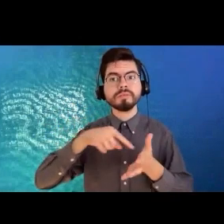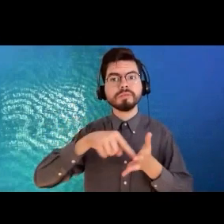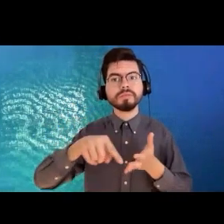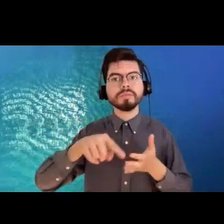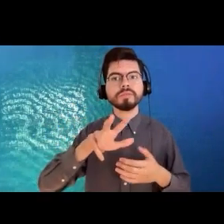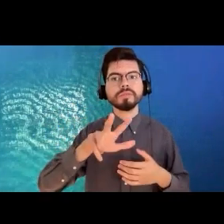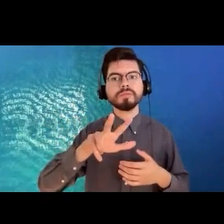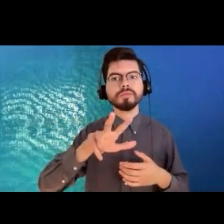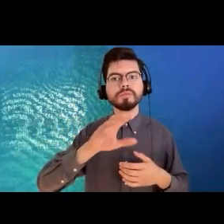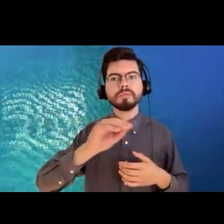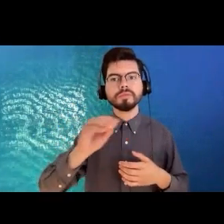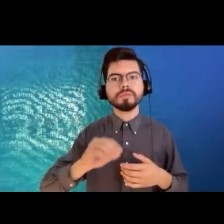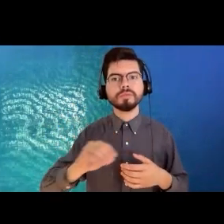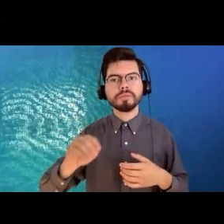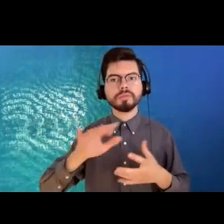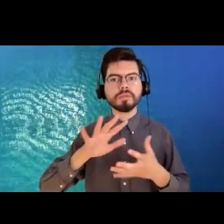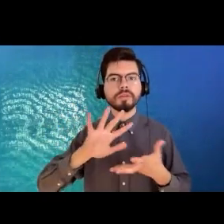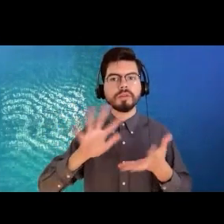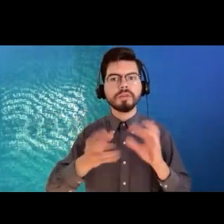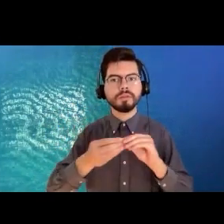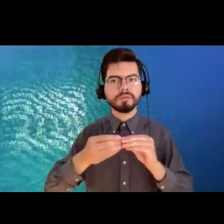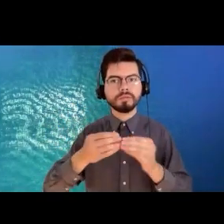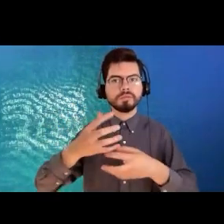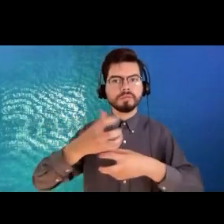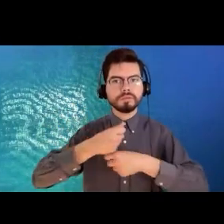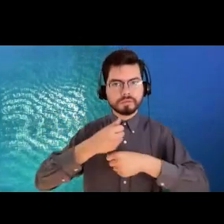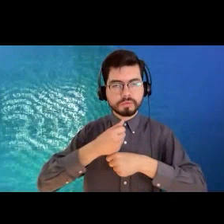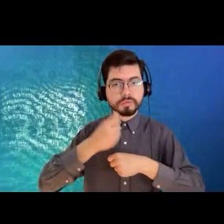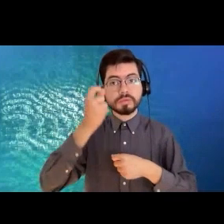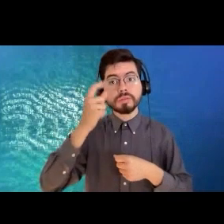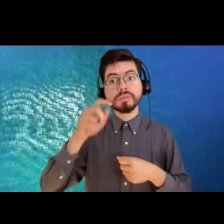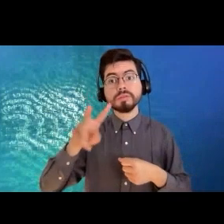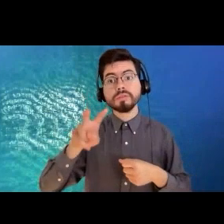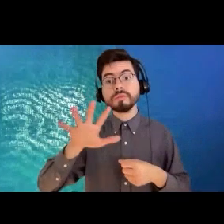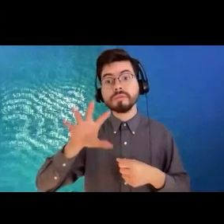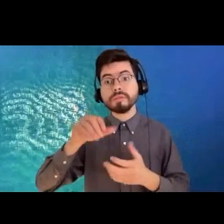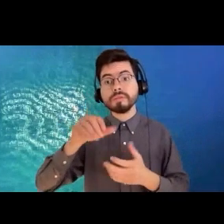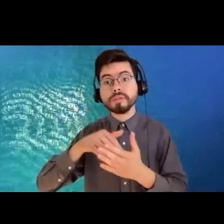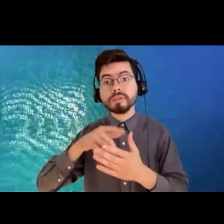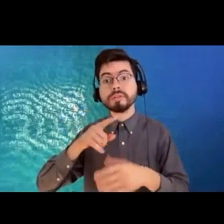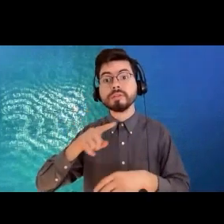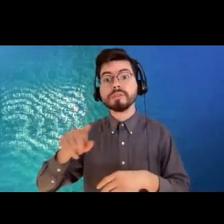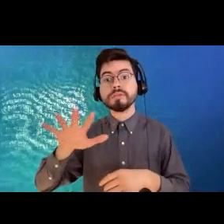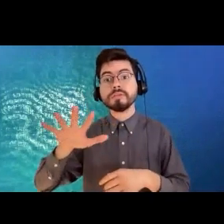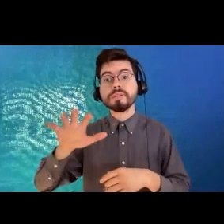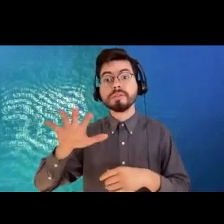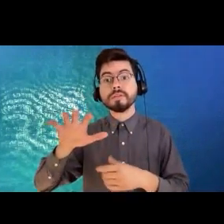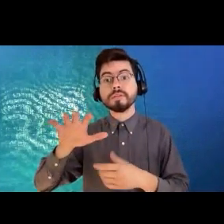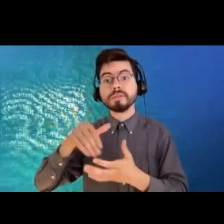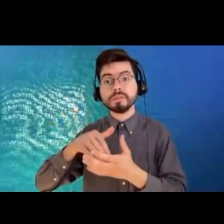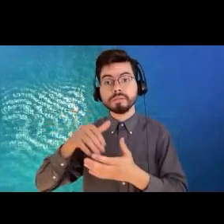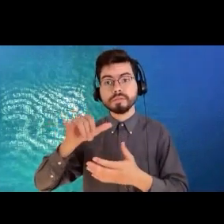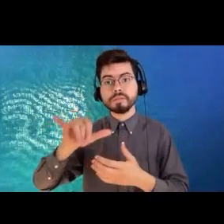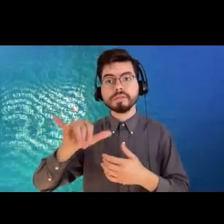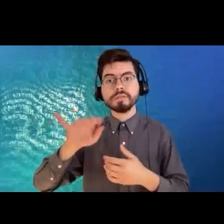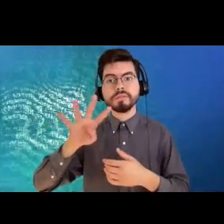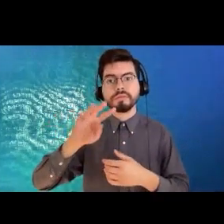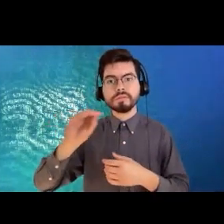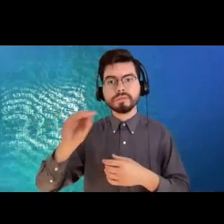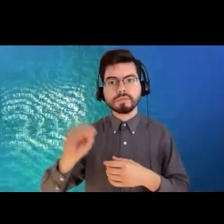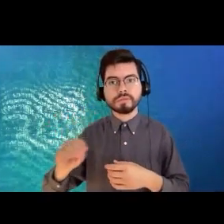receipts. If you have $250,000 to $500,000 in gross receipts, then you pay 4%, and anything over